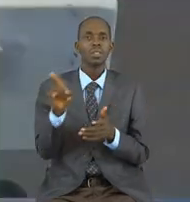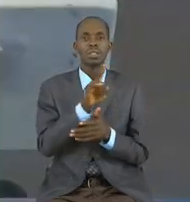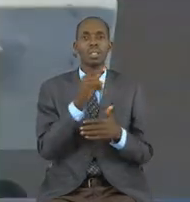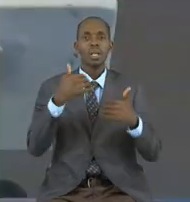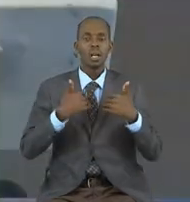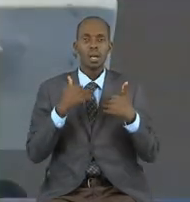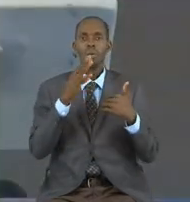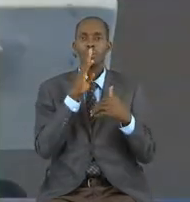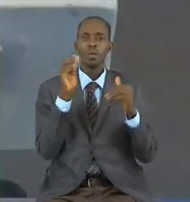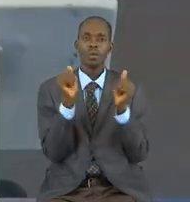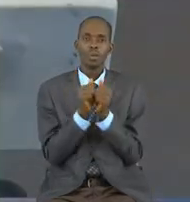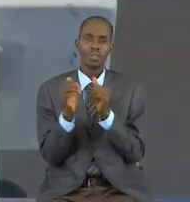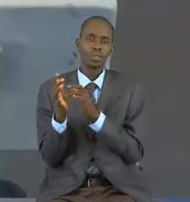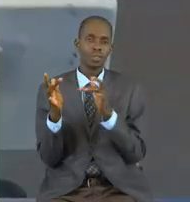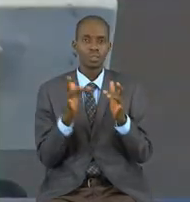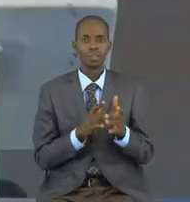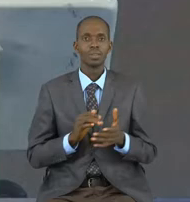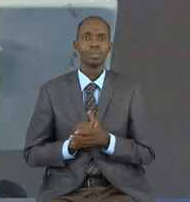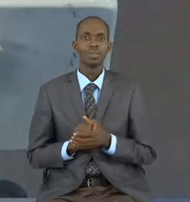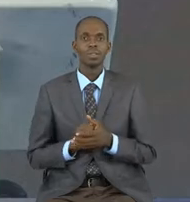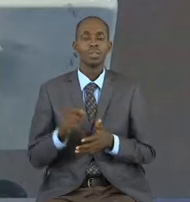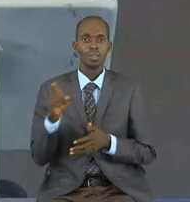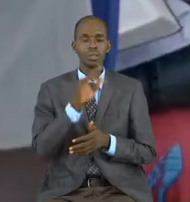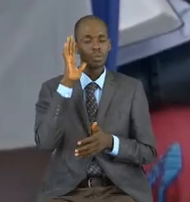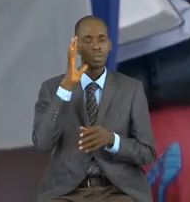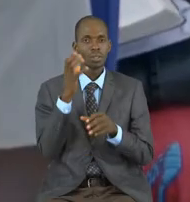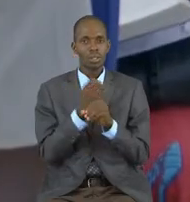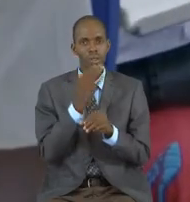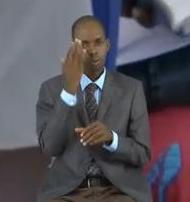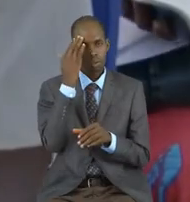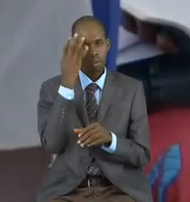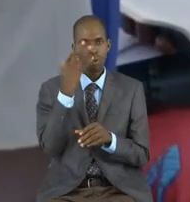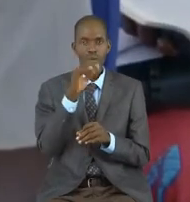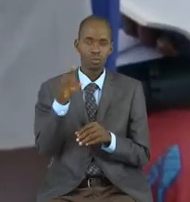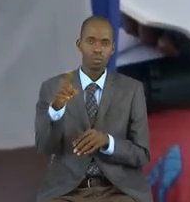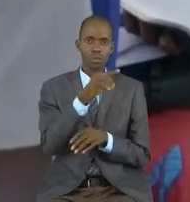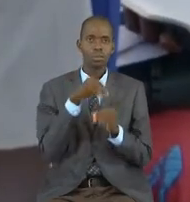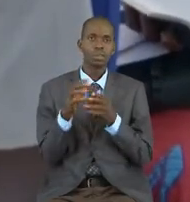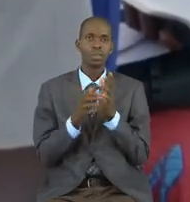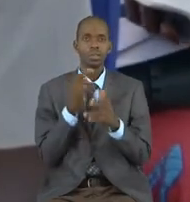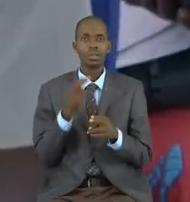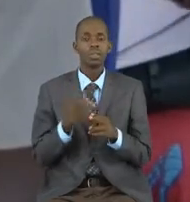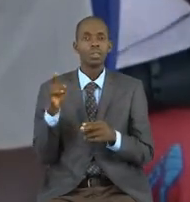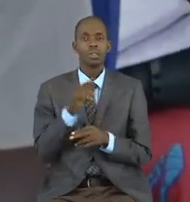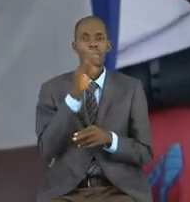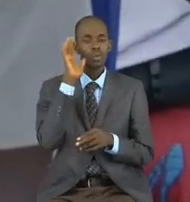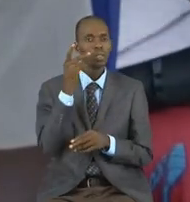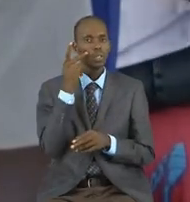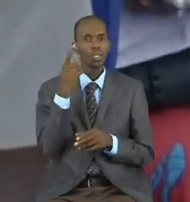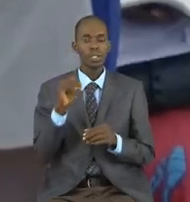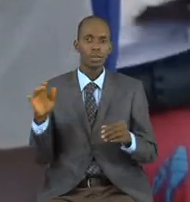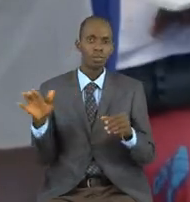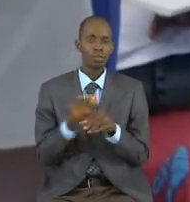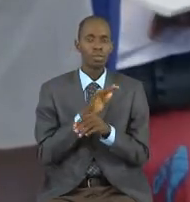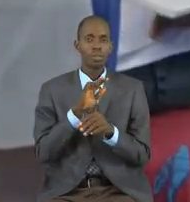with Jesus. They'll take knowledge of you. They said the boldness and the power, the